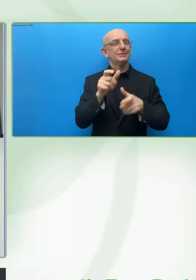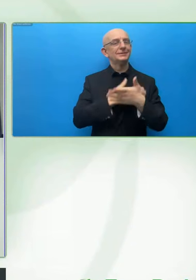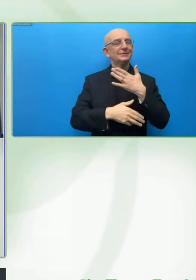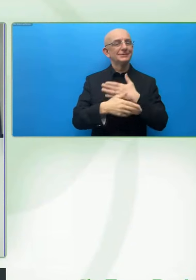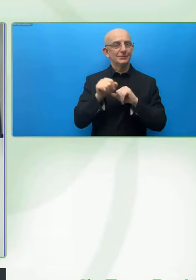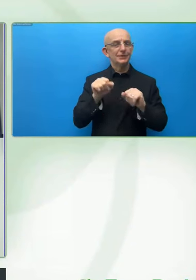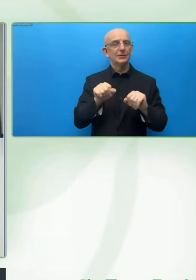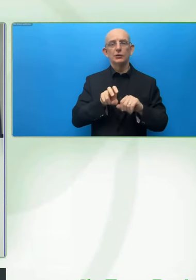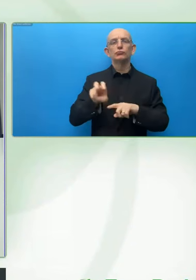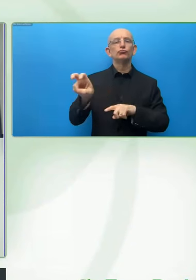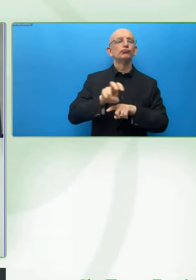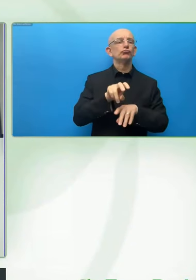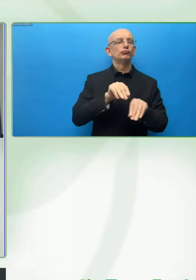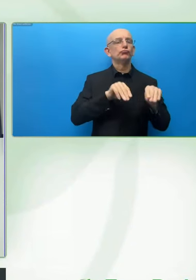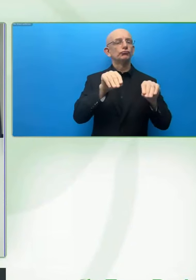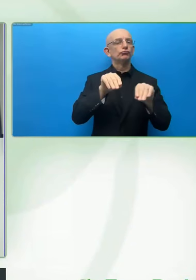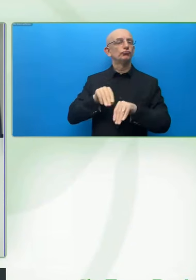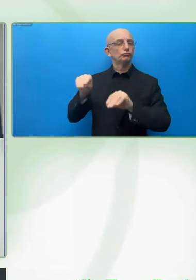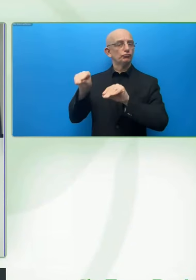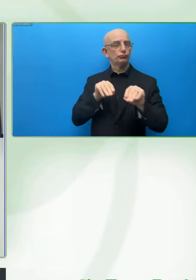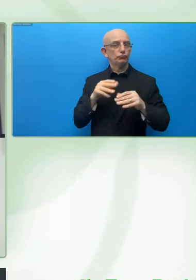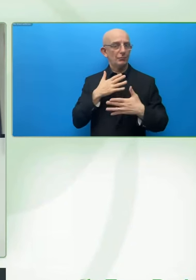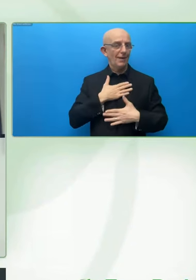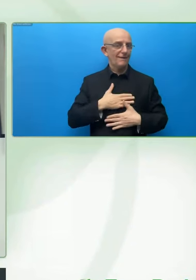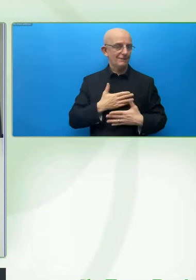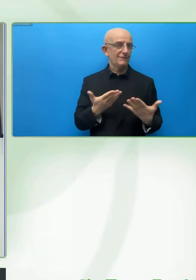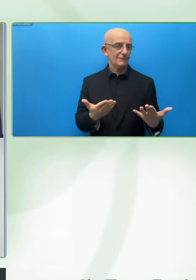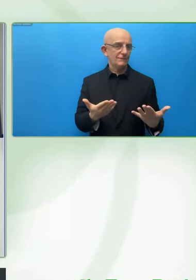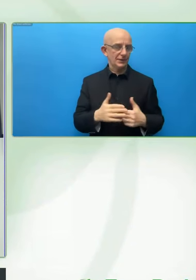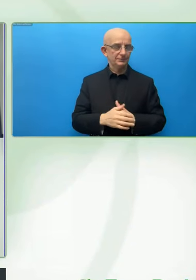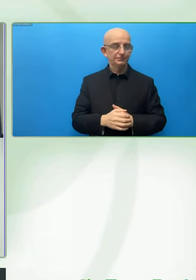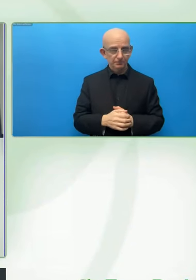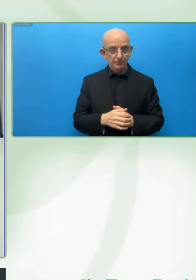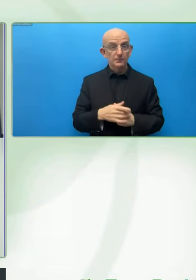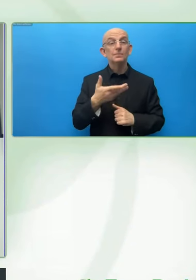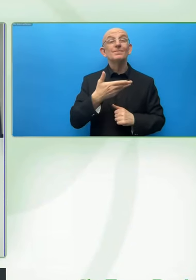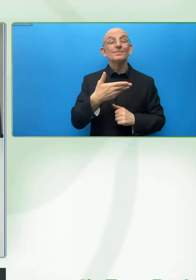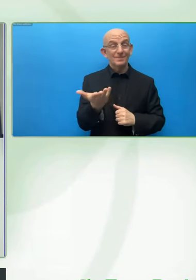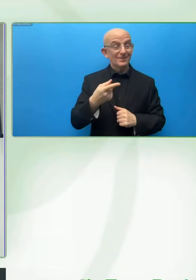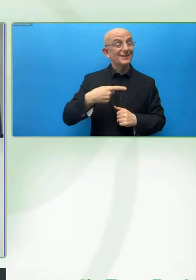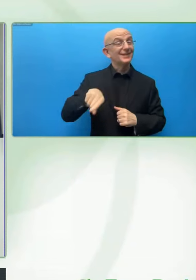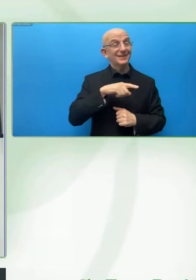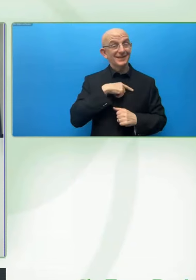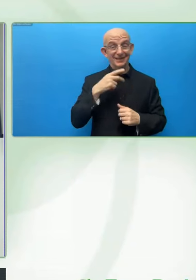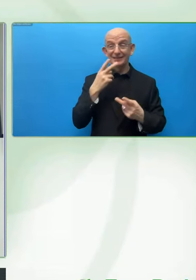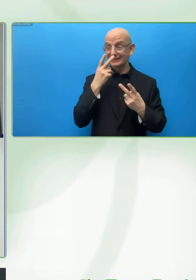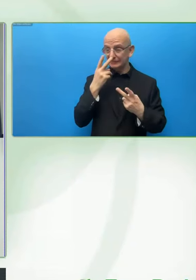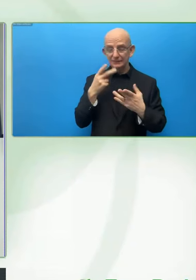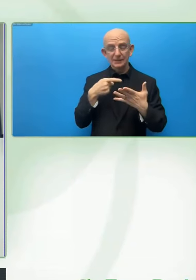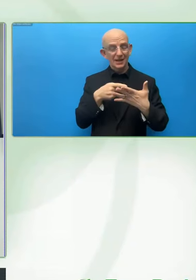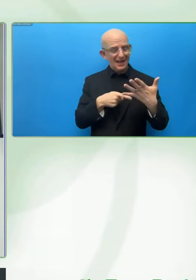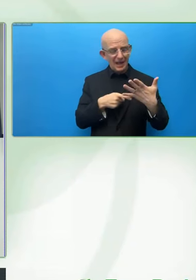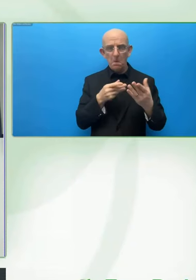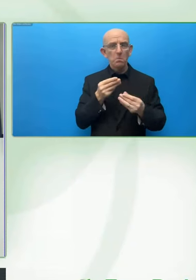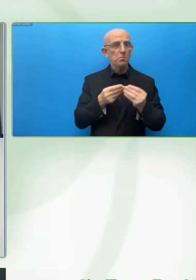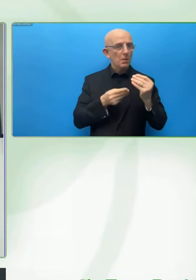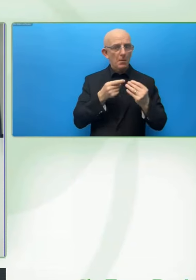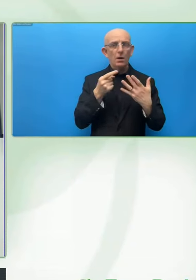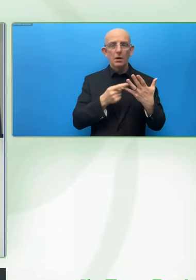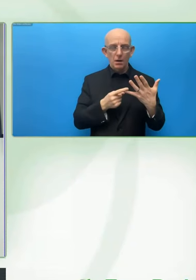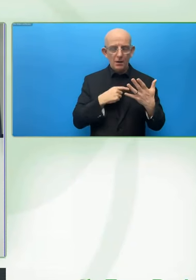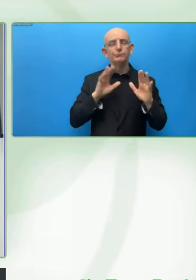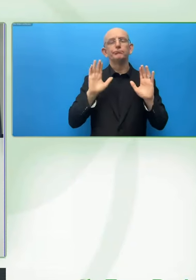then we will be acting upon. As I told you, we are also at the time